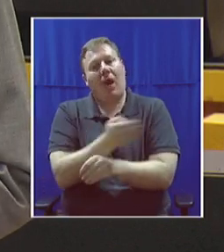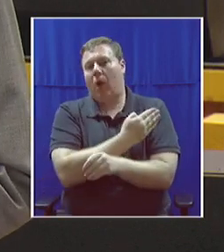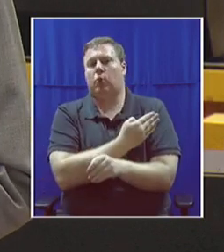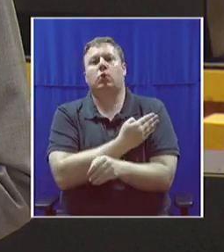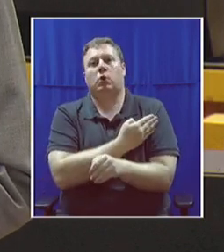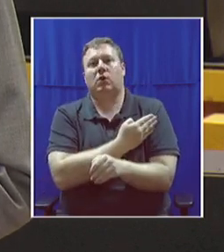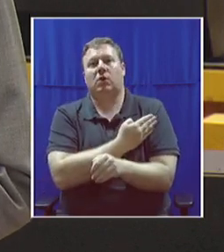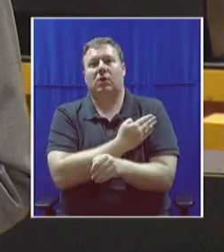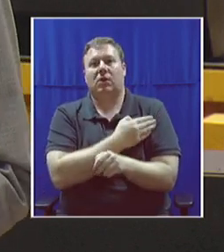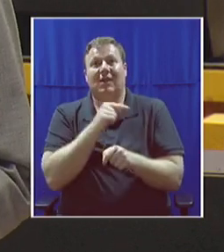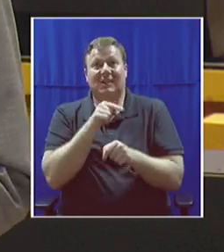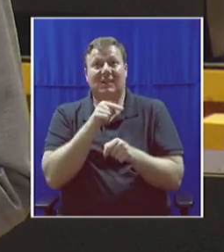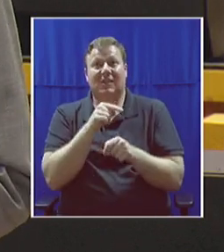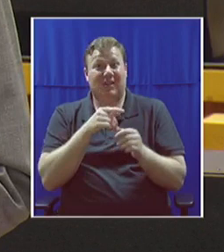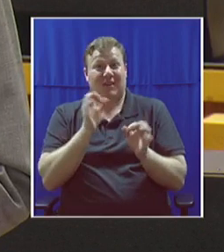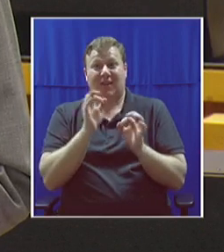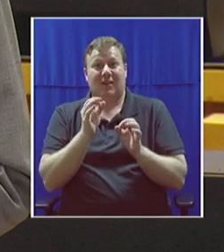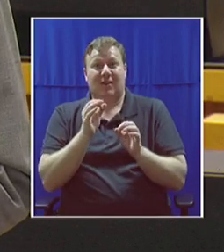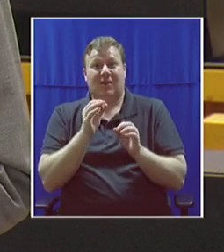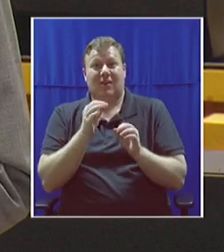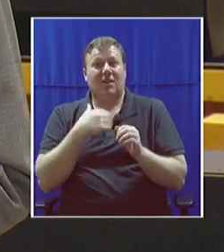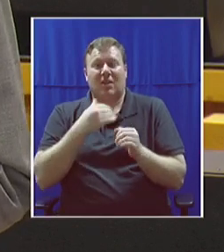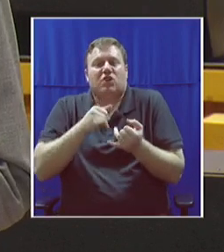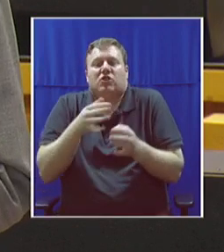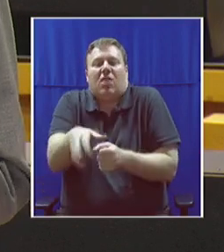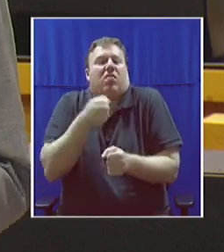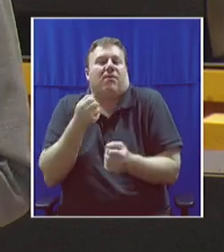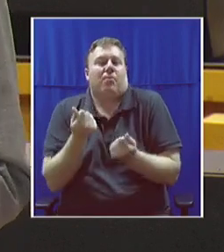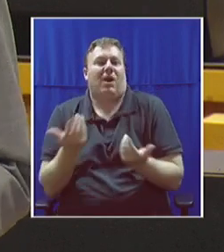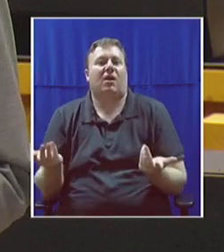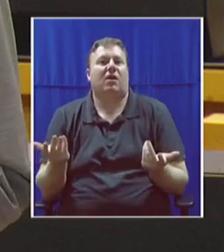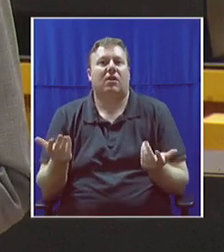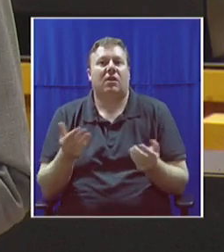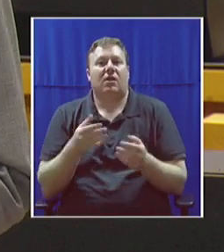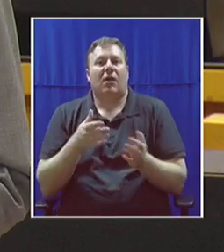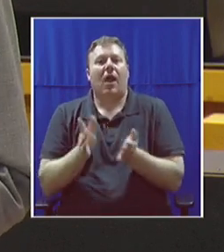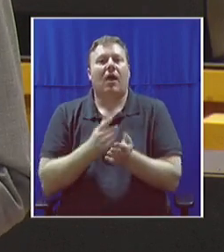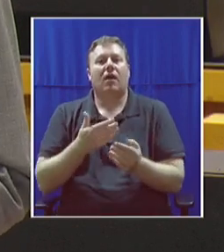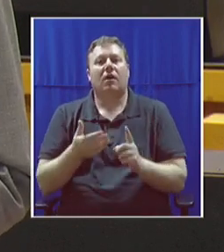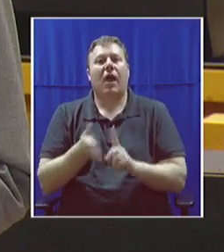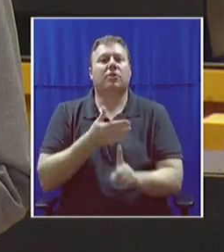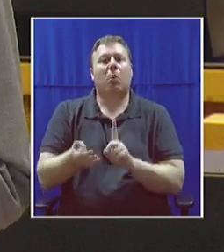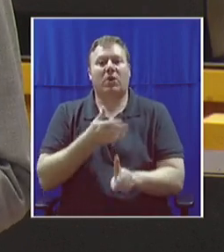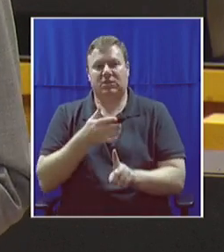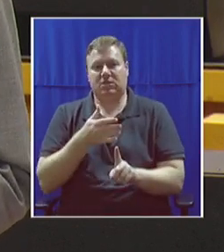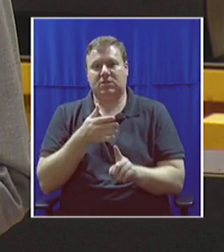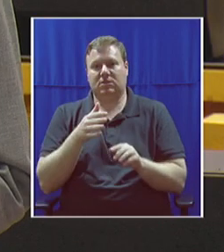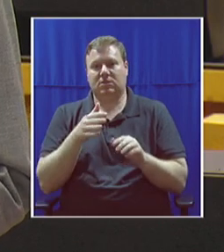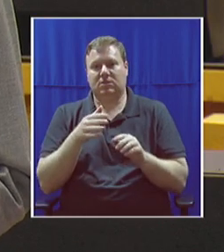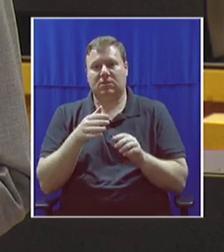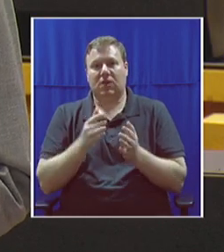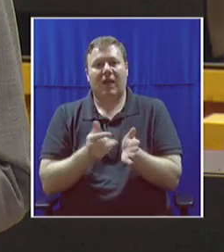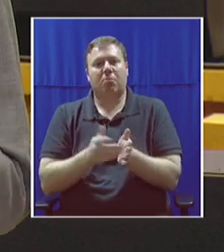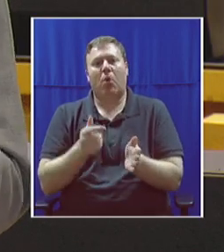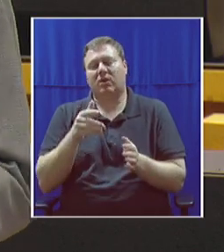instances are nothing better than Mason and are exploiting these Fisher people and exploiting